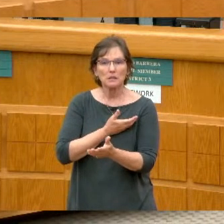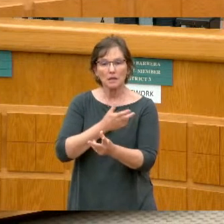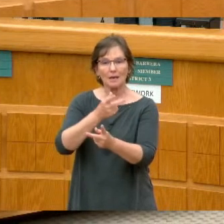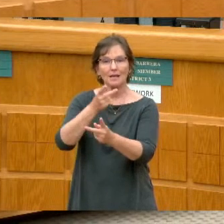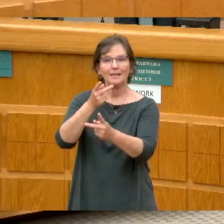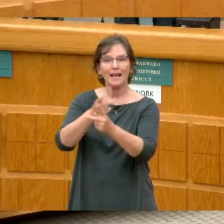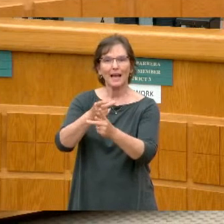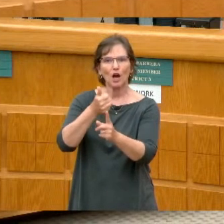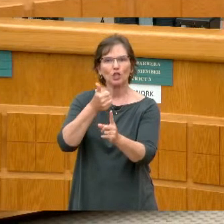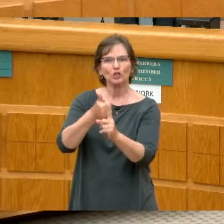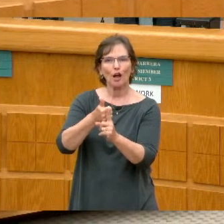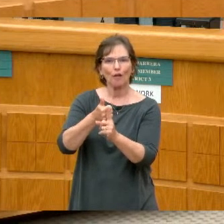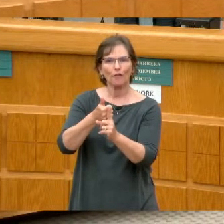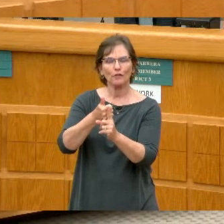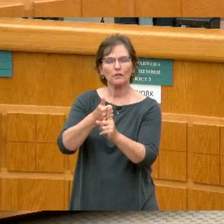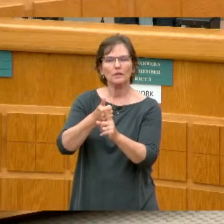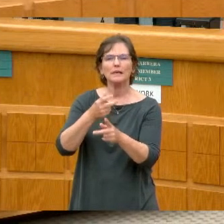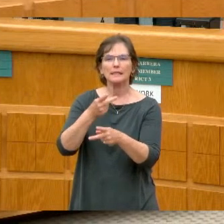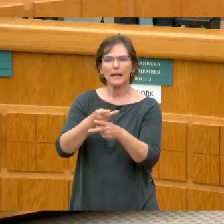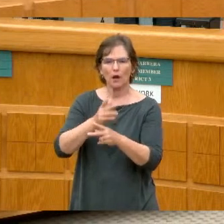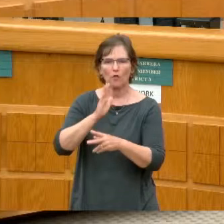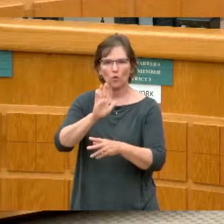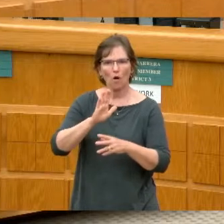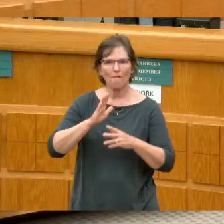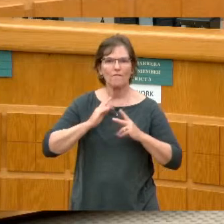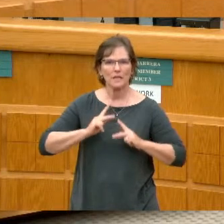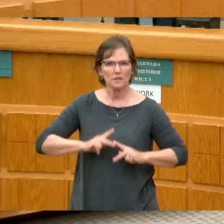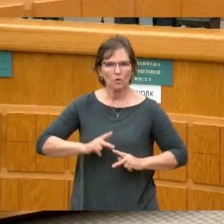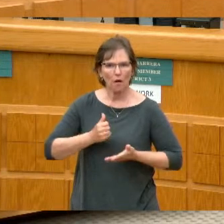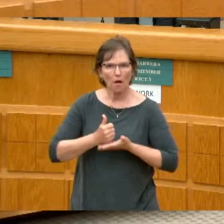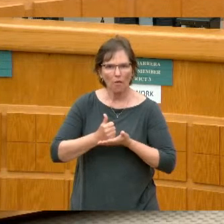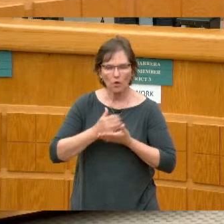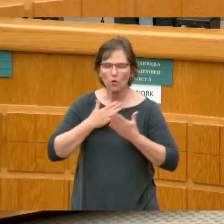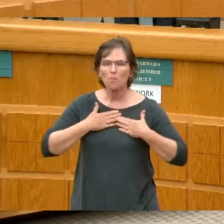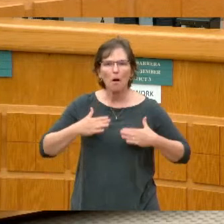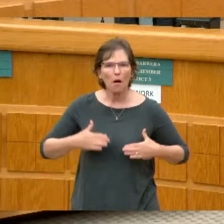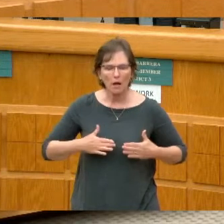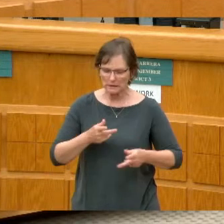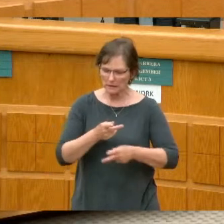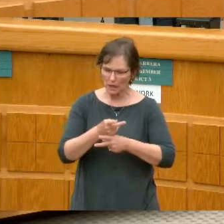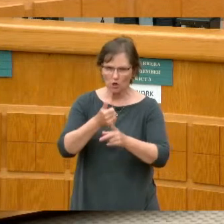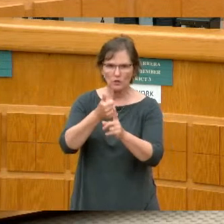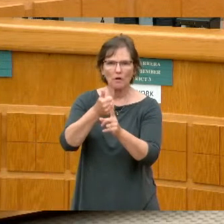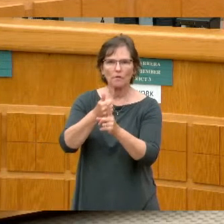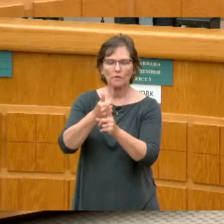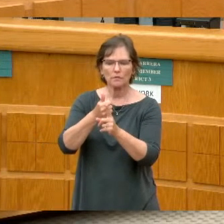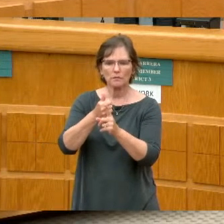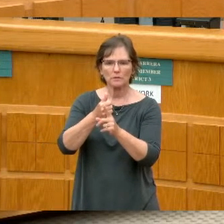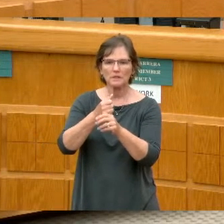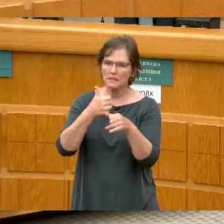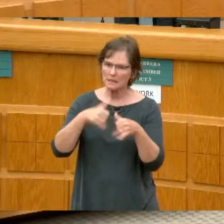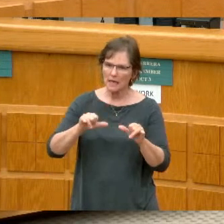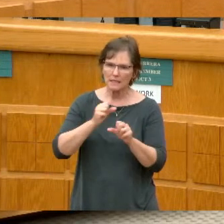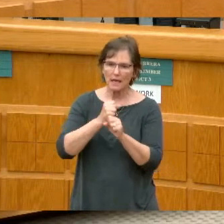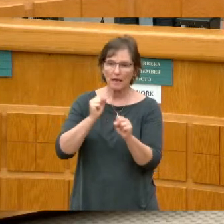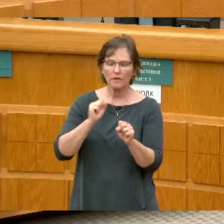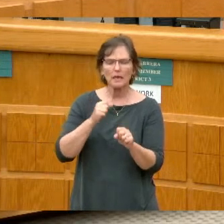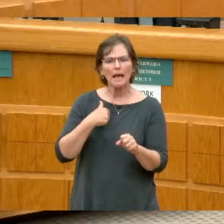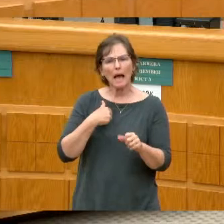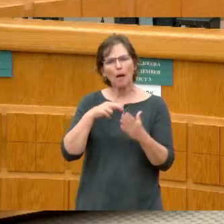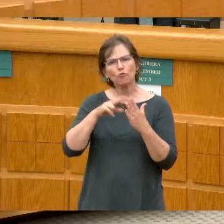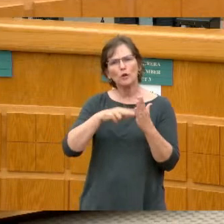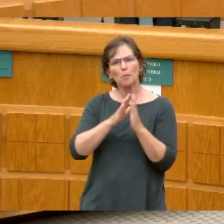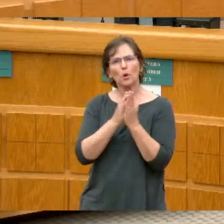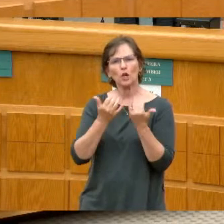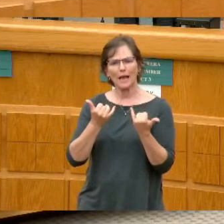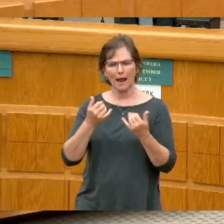361-826-8019. And we can always refer you to the appropriate mental health resources as well. For now, I want to leave you with this